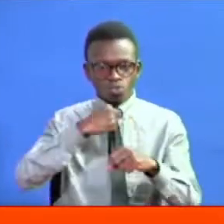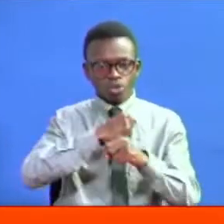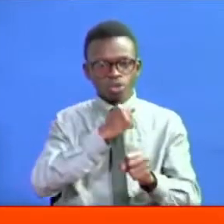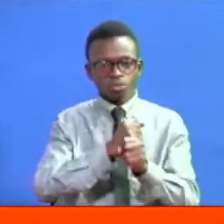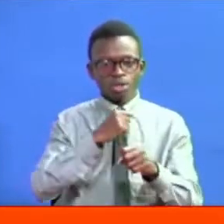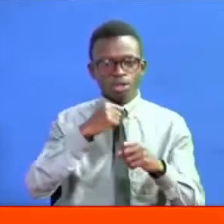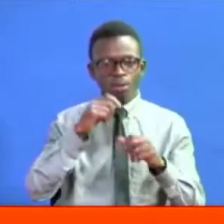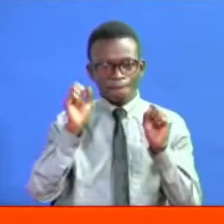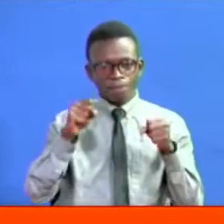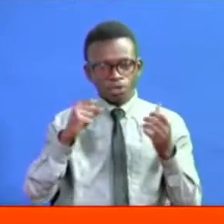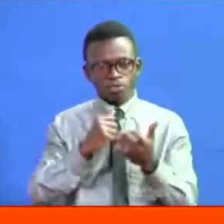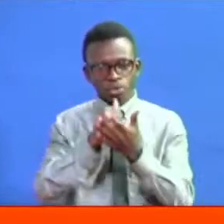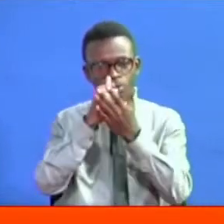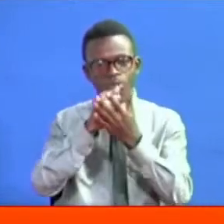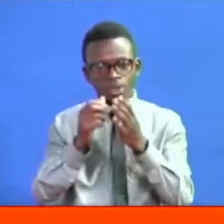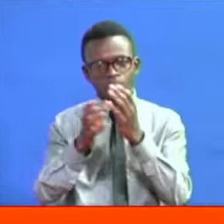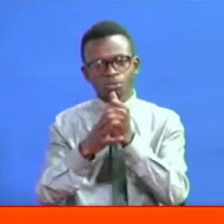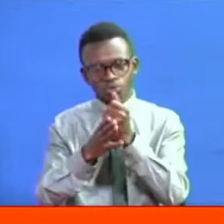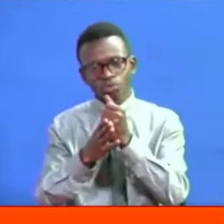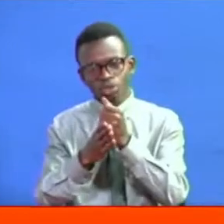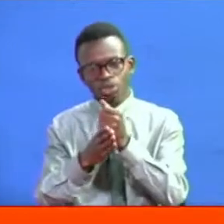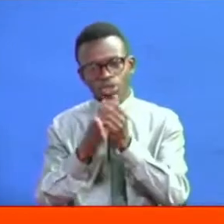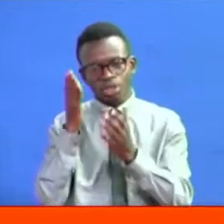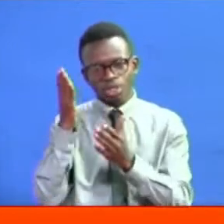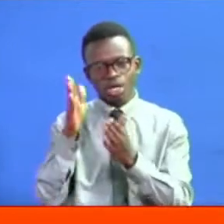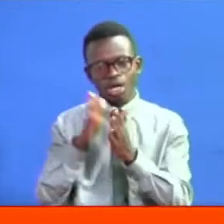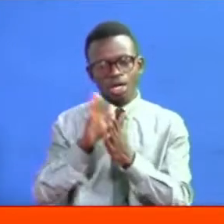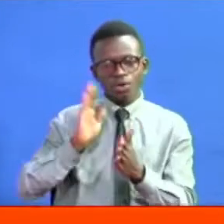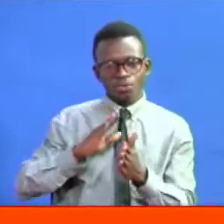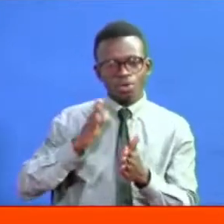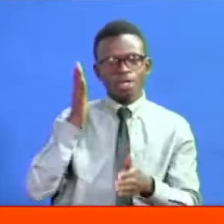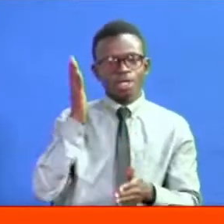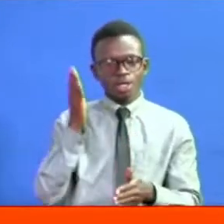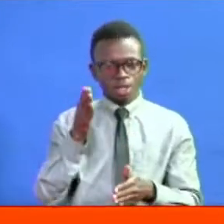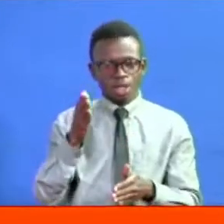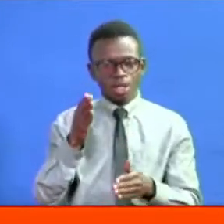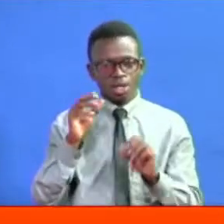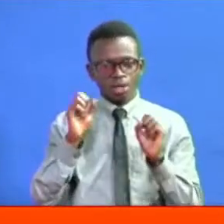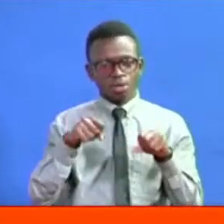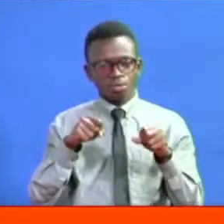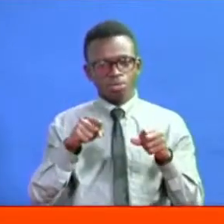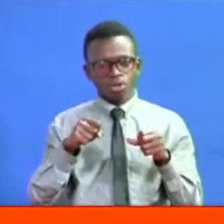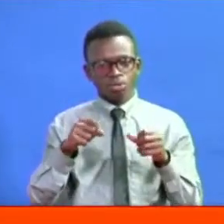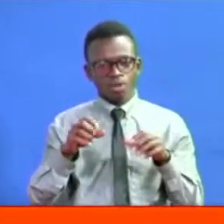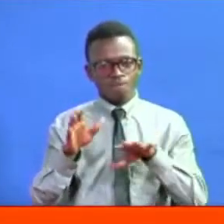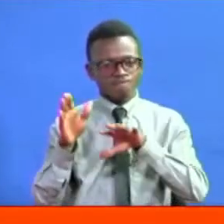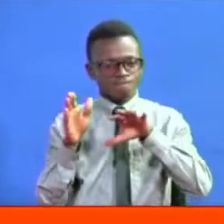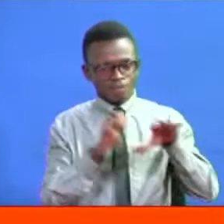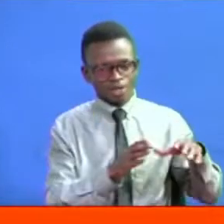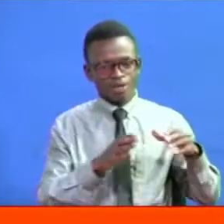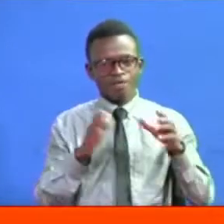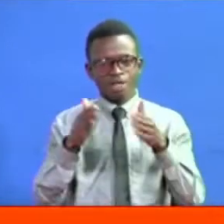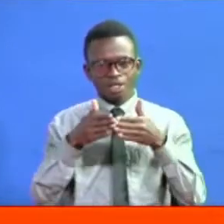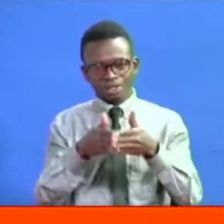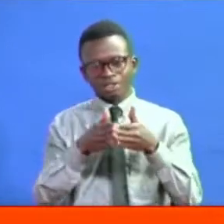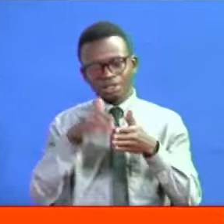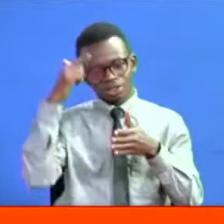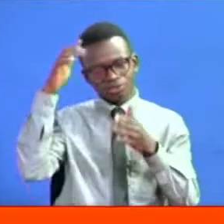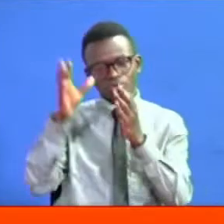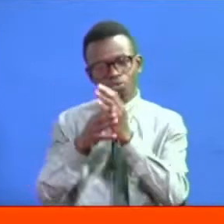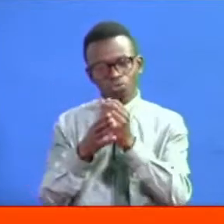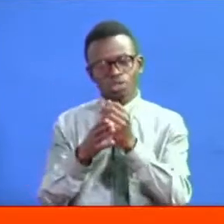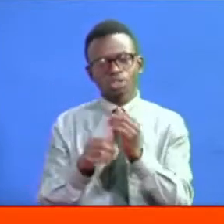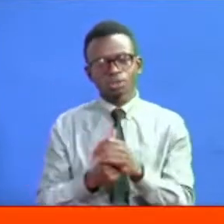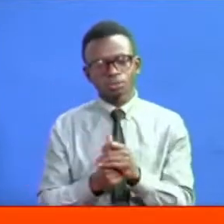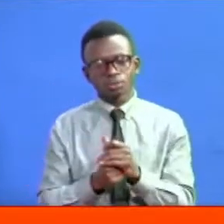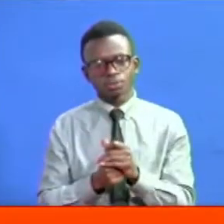fish caught in the lake and is helping women fishmongers fend off sex for fish exploitation by fishermen. The